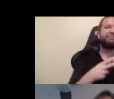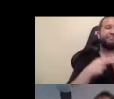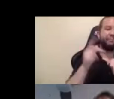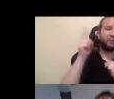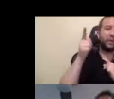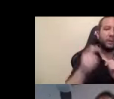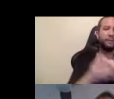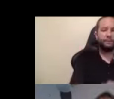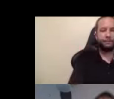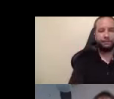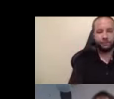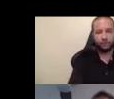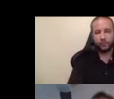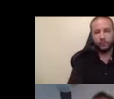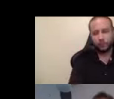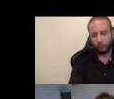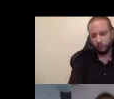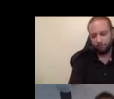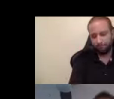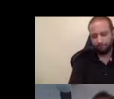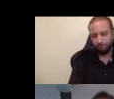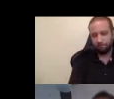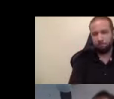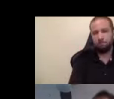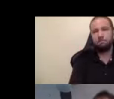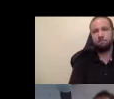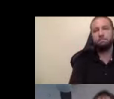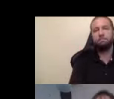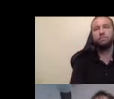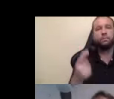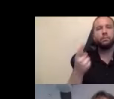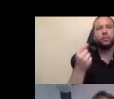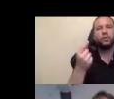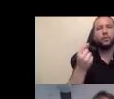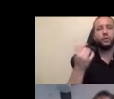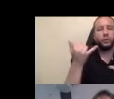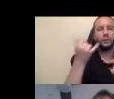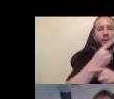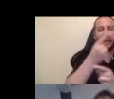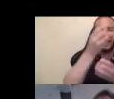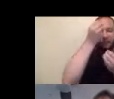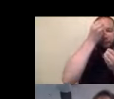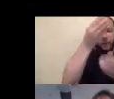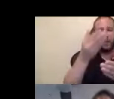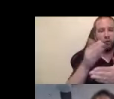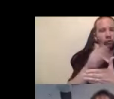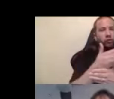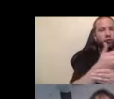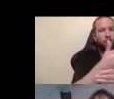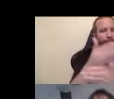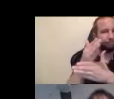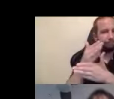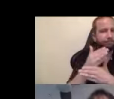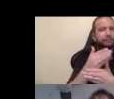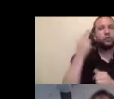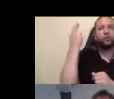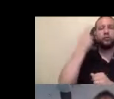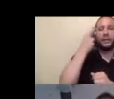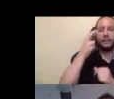So tonight we're hoping to share information about the project and why it's important, how the plan that we'll develop together can help the region